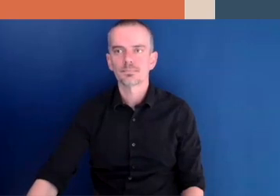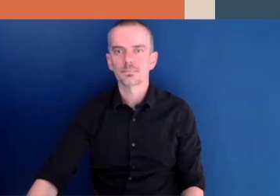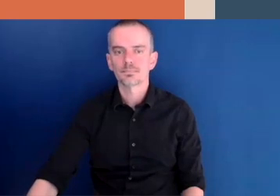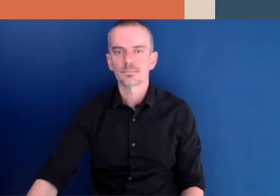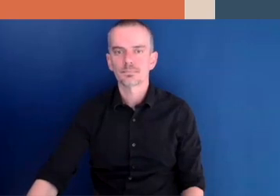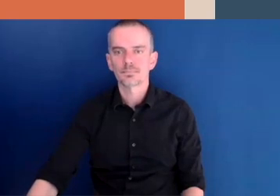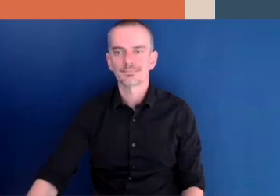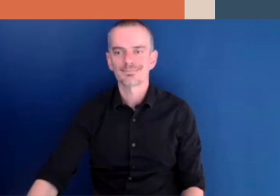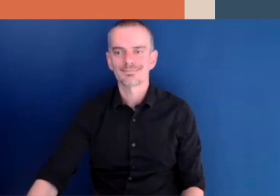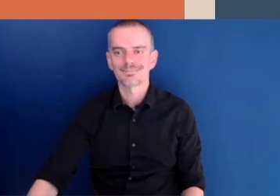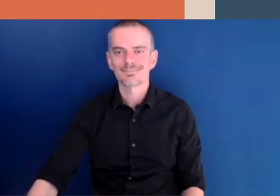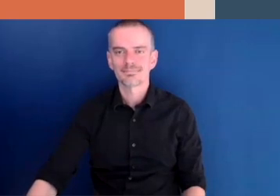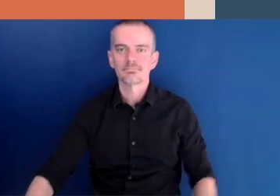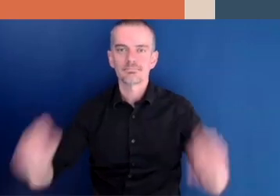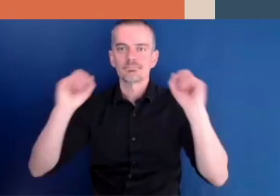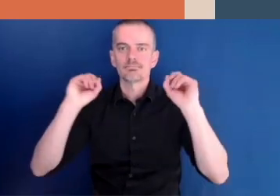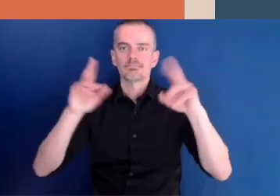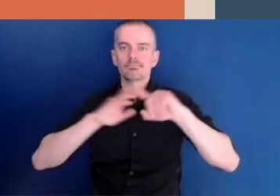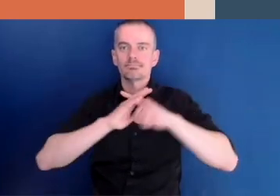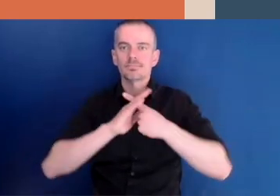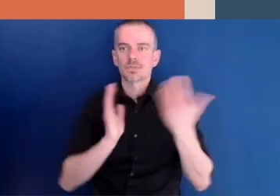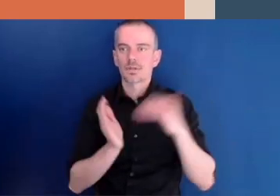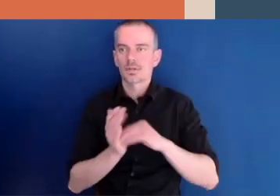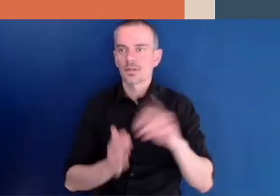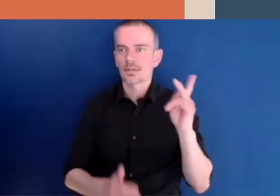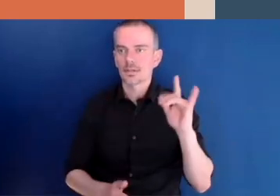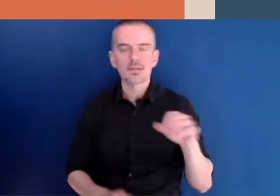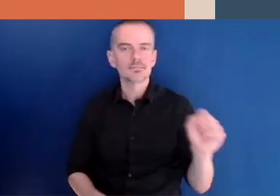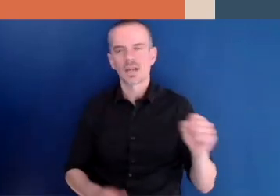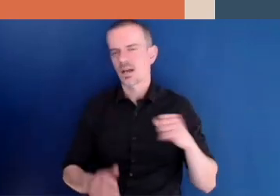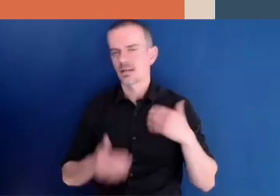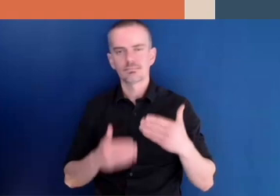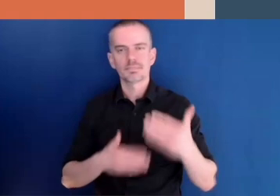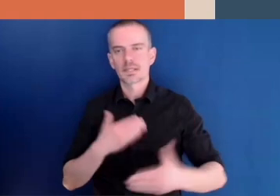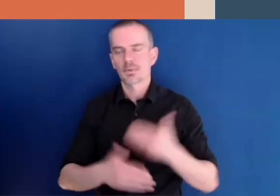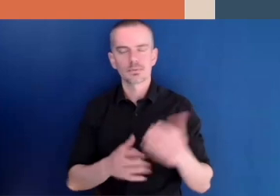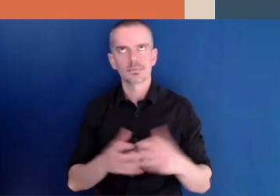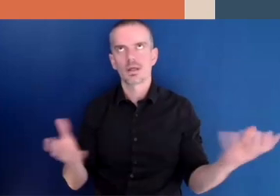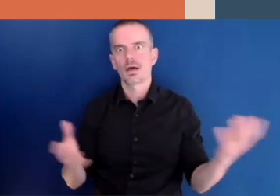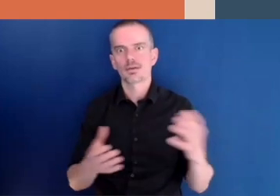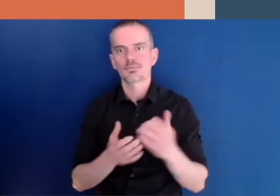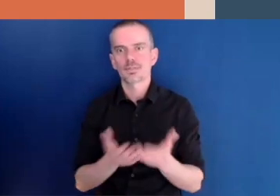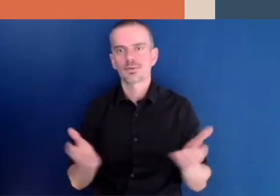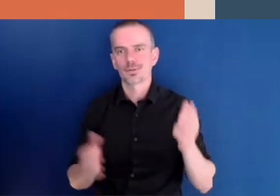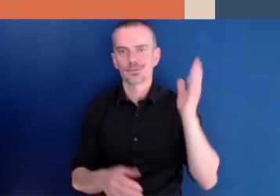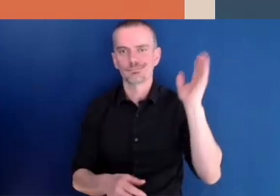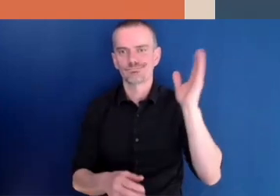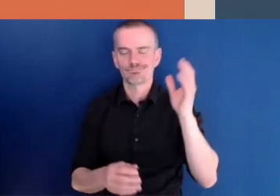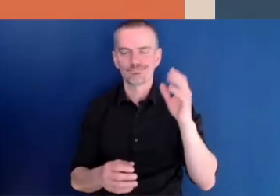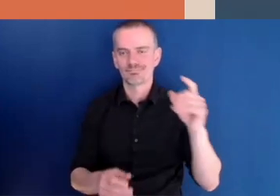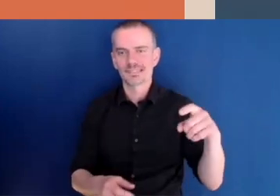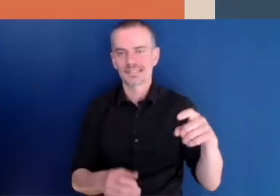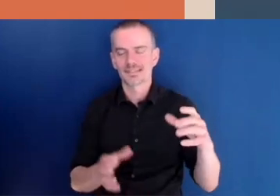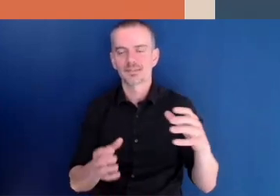Do you want to get started again then, Kyle? Yeah, let's keep things going. Got a lot of material to cover. So hopefully